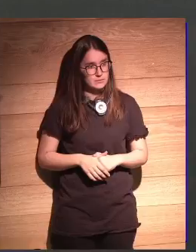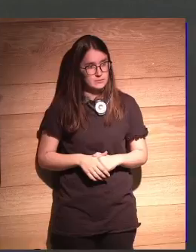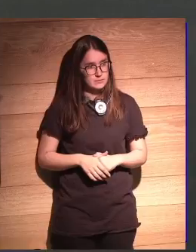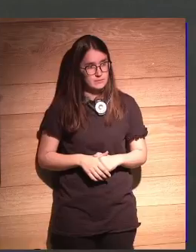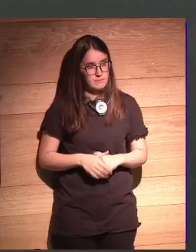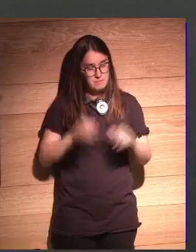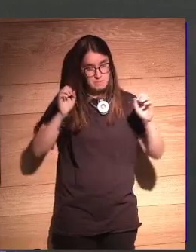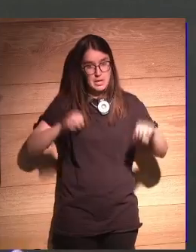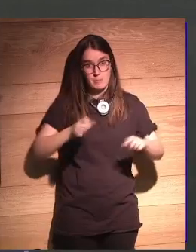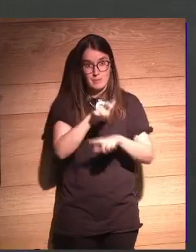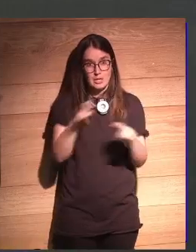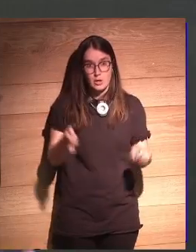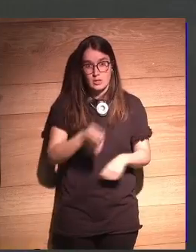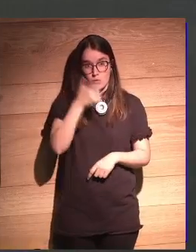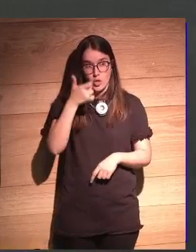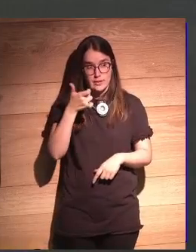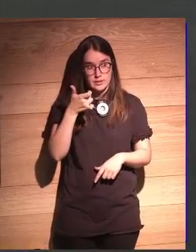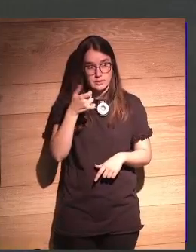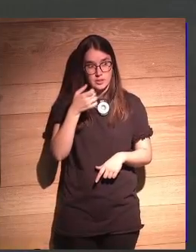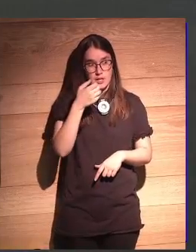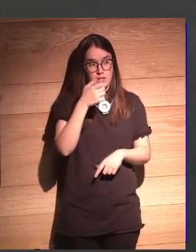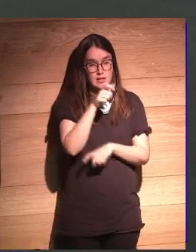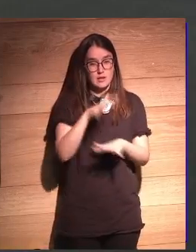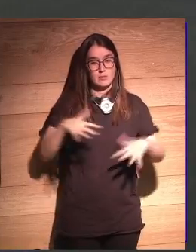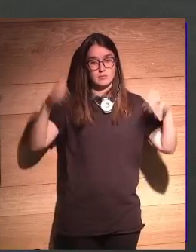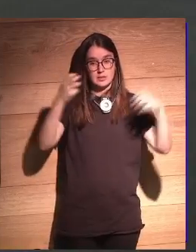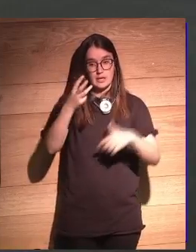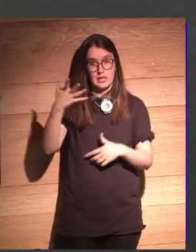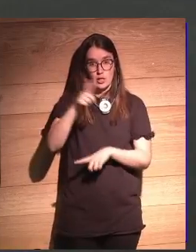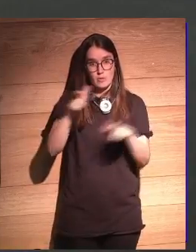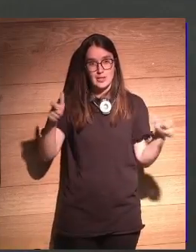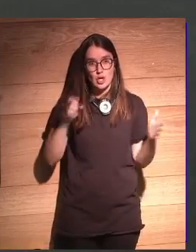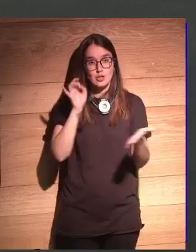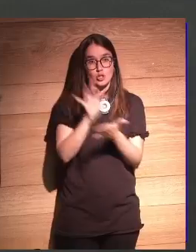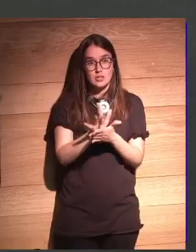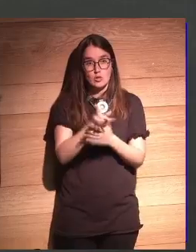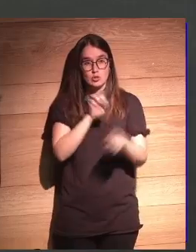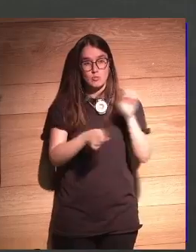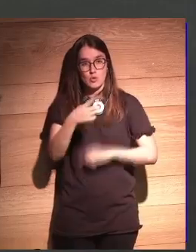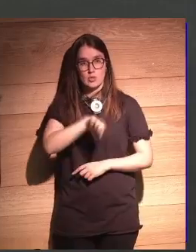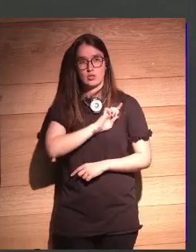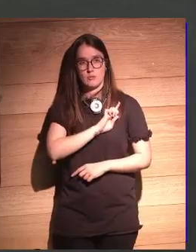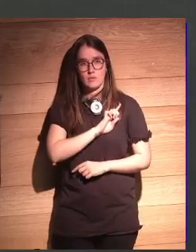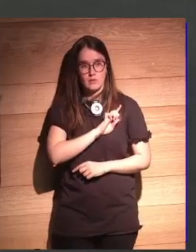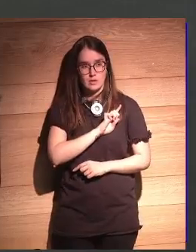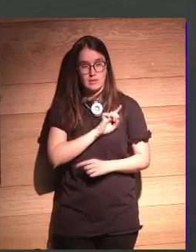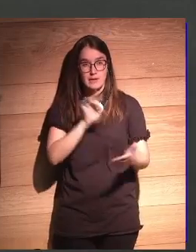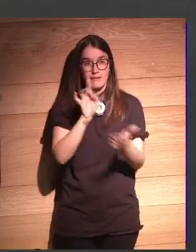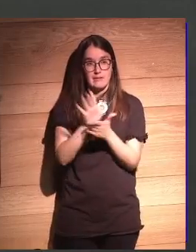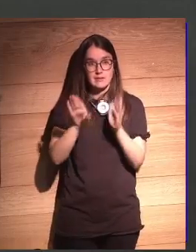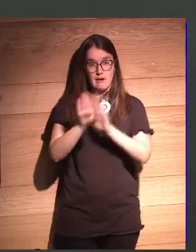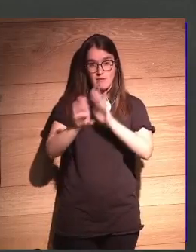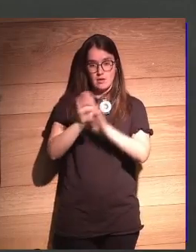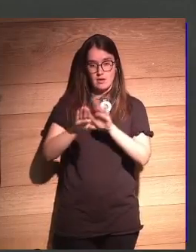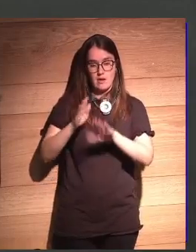lives? 2, 3 people. We are 35 people here today, and evictions are our problem, and